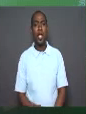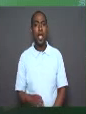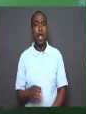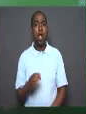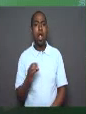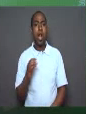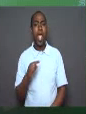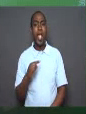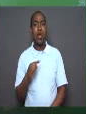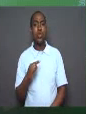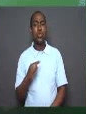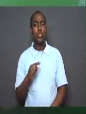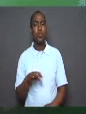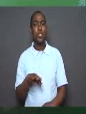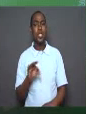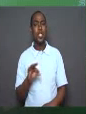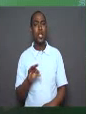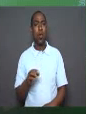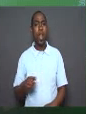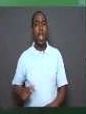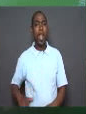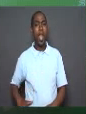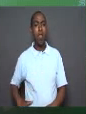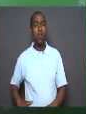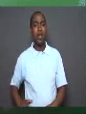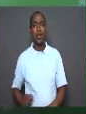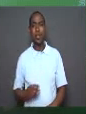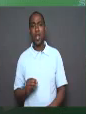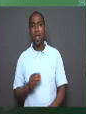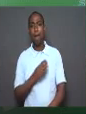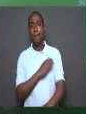the liver, muscles, and brain.